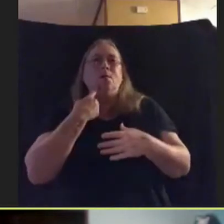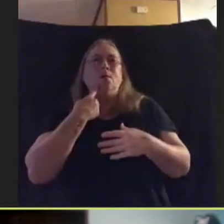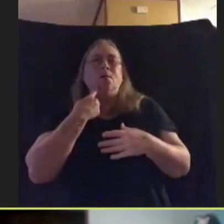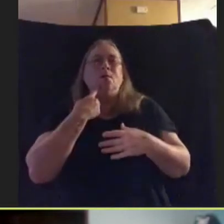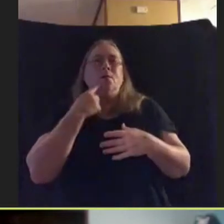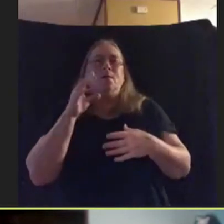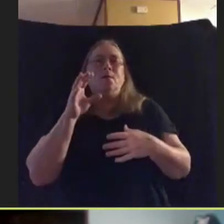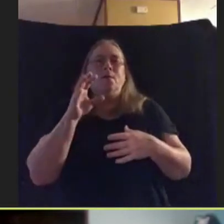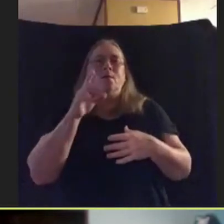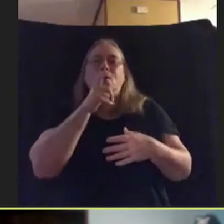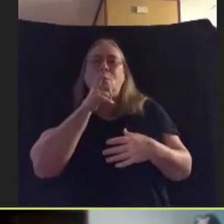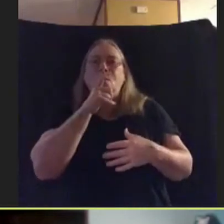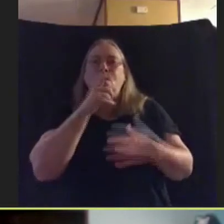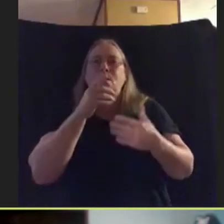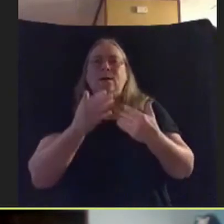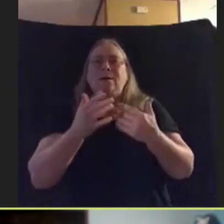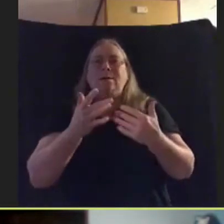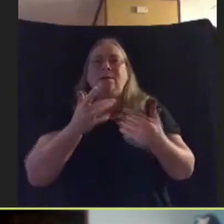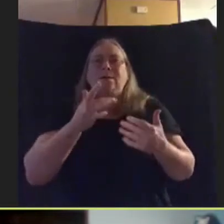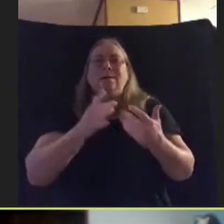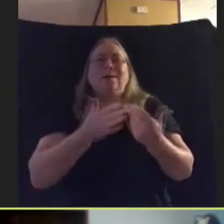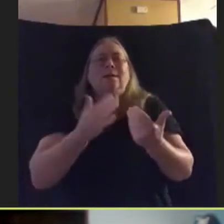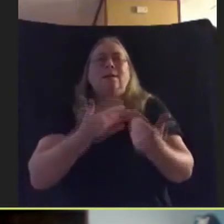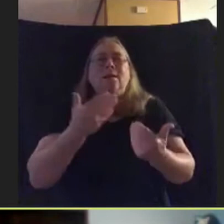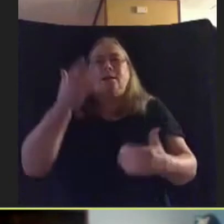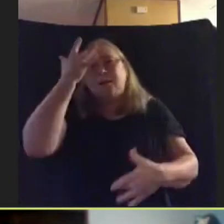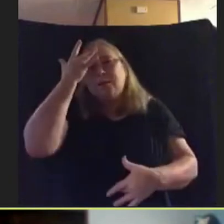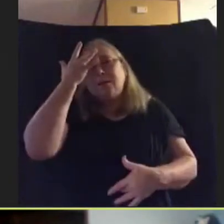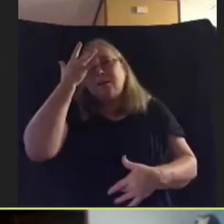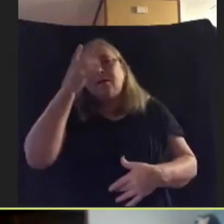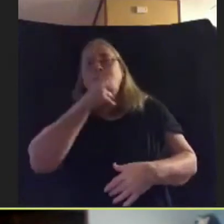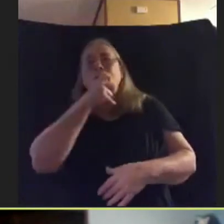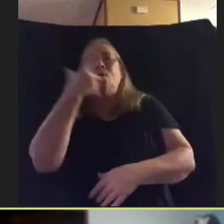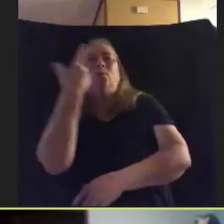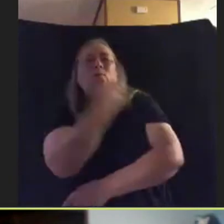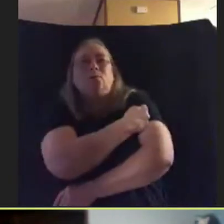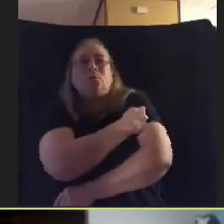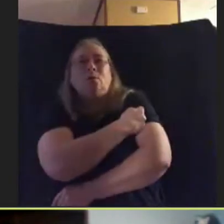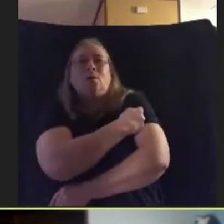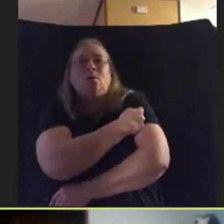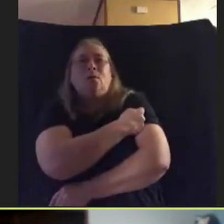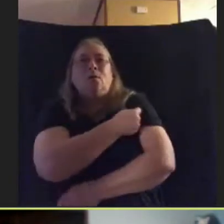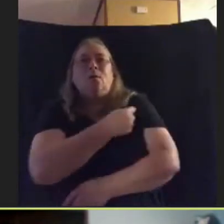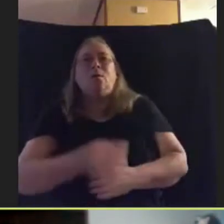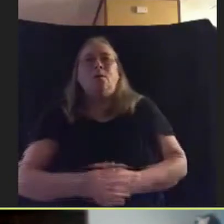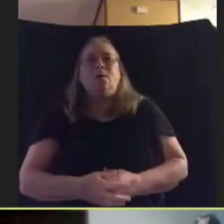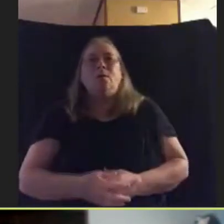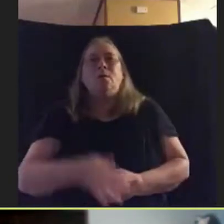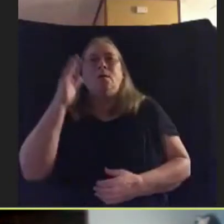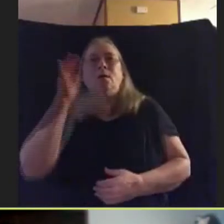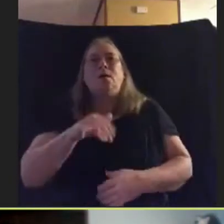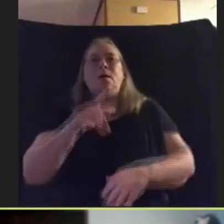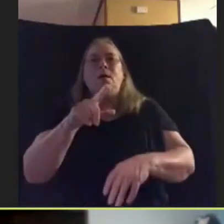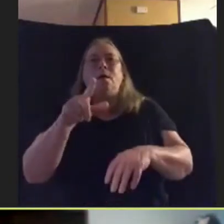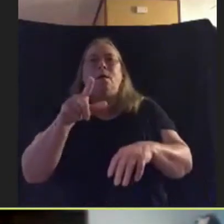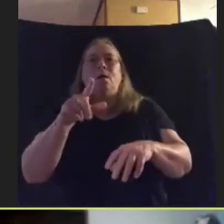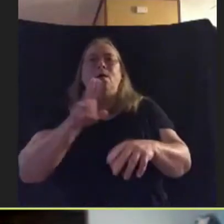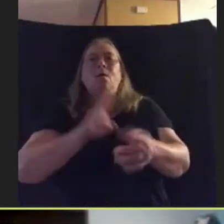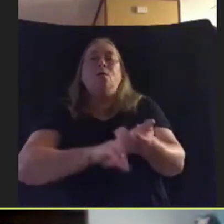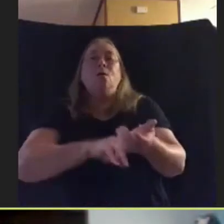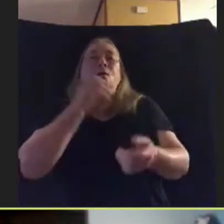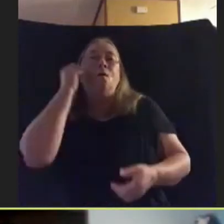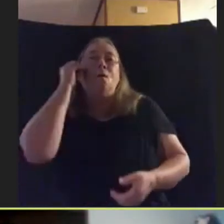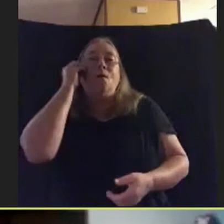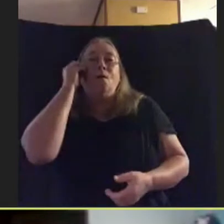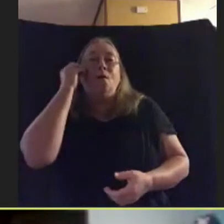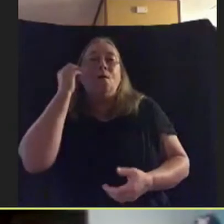in long-term care settings vaccinated and protected. In long term, that's going to help relieve some of the burden